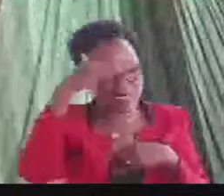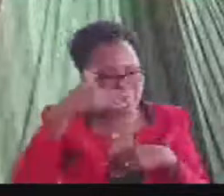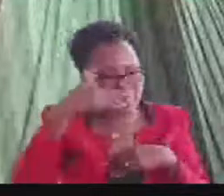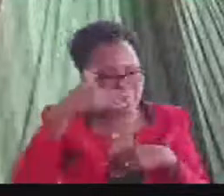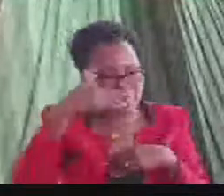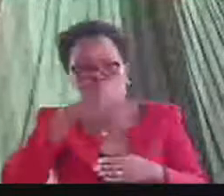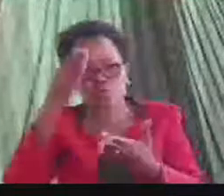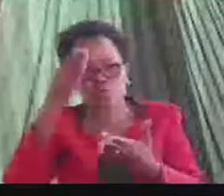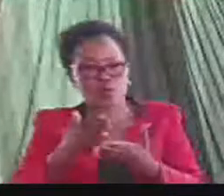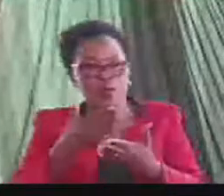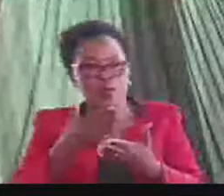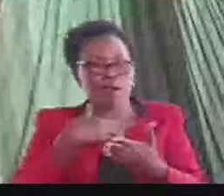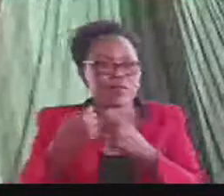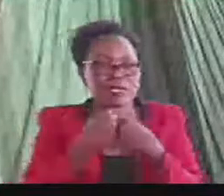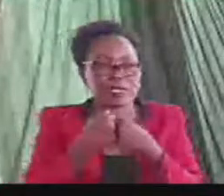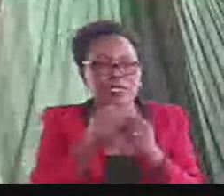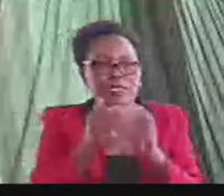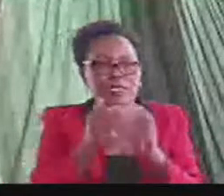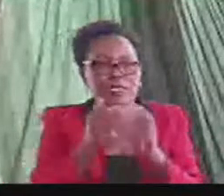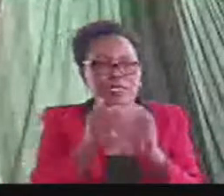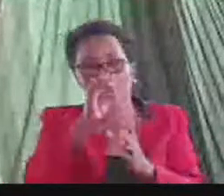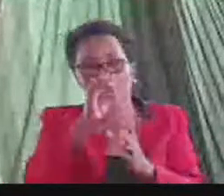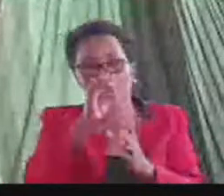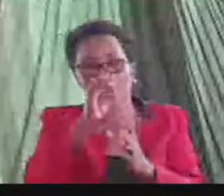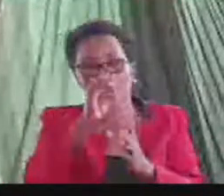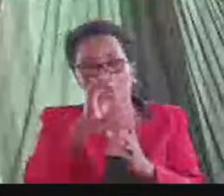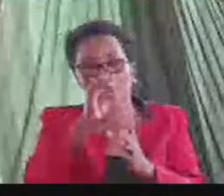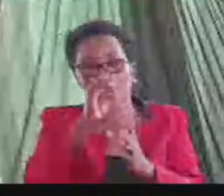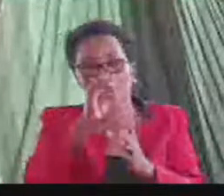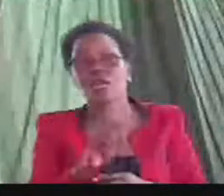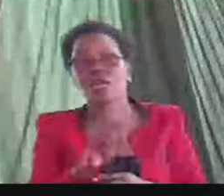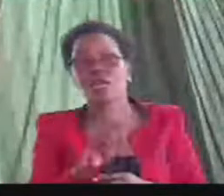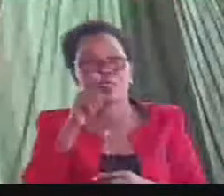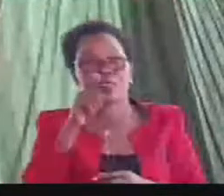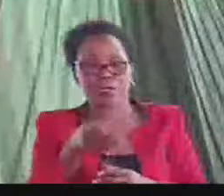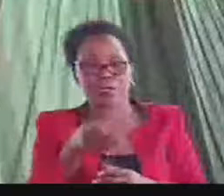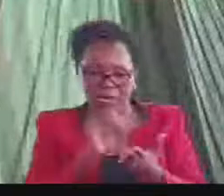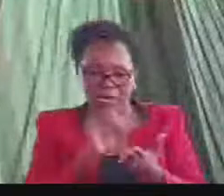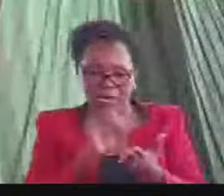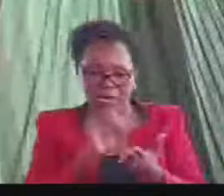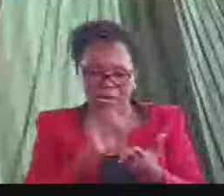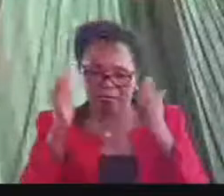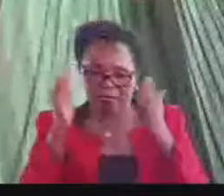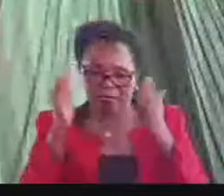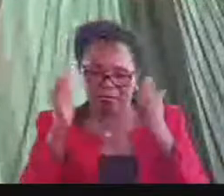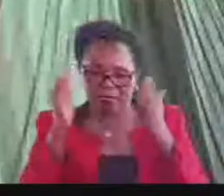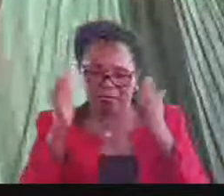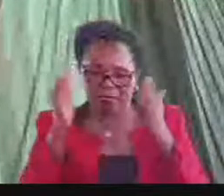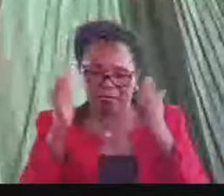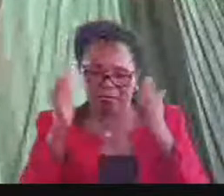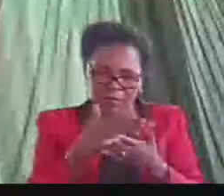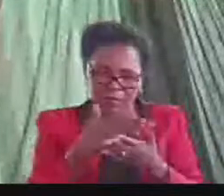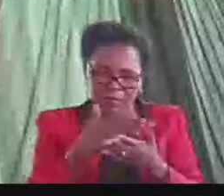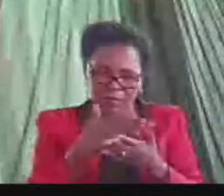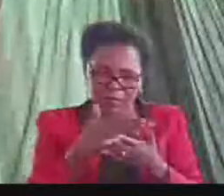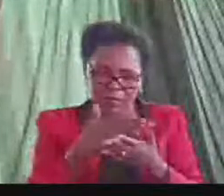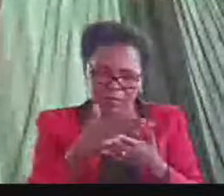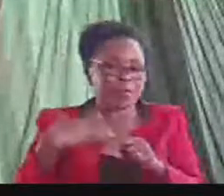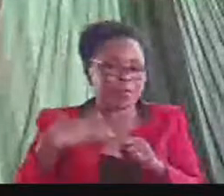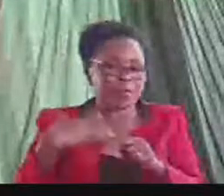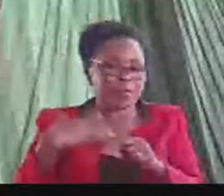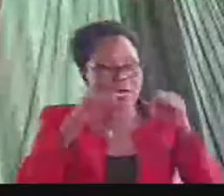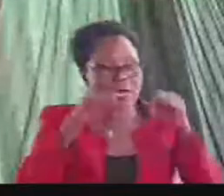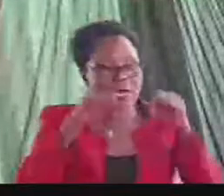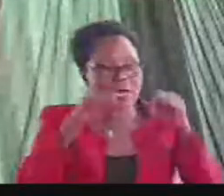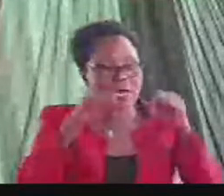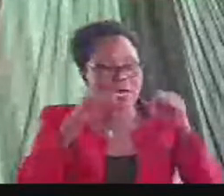downs. It boils down to the same thing. You have to make people agree that they are here